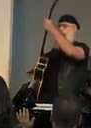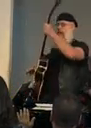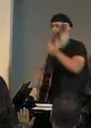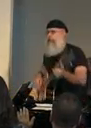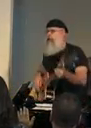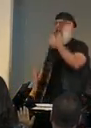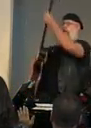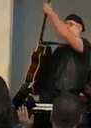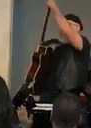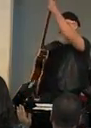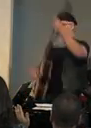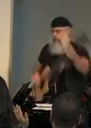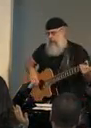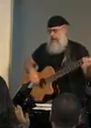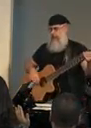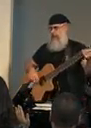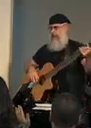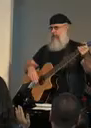Our